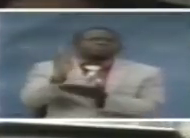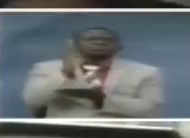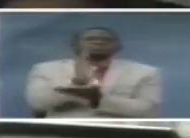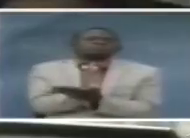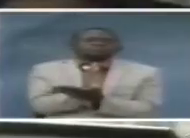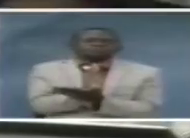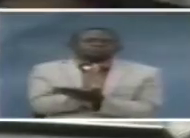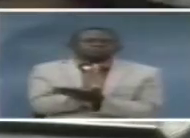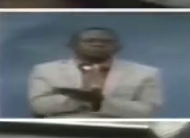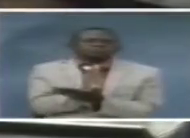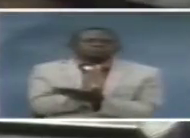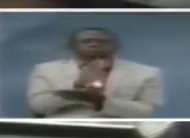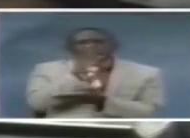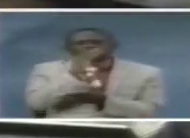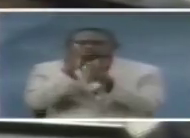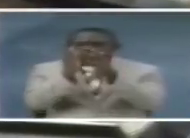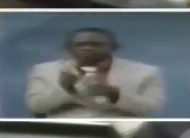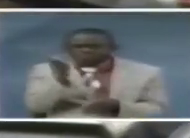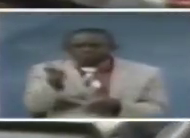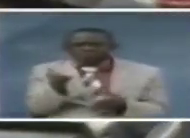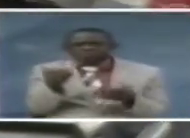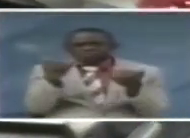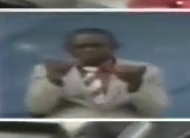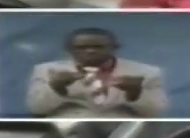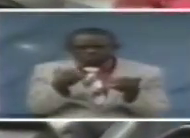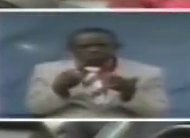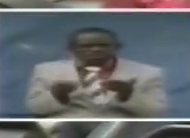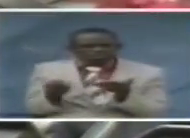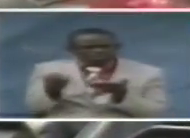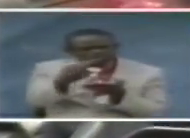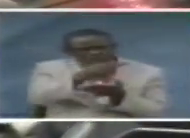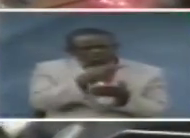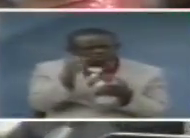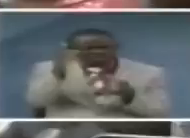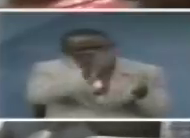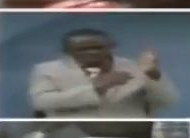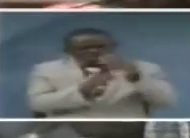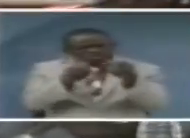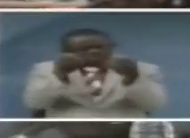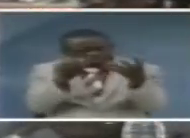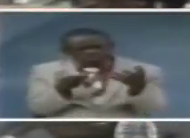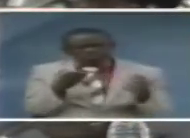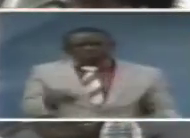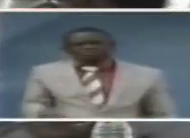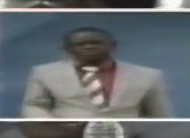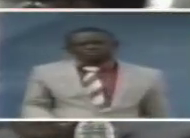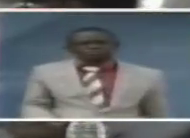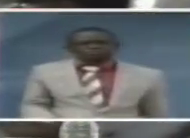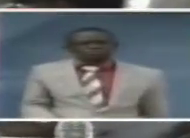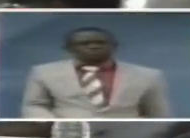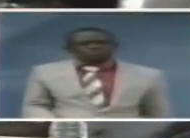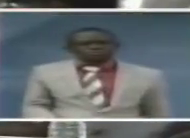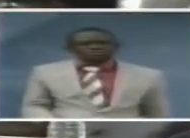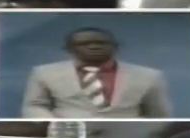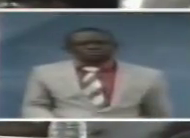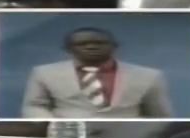of 4.9 billion. Mr. Speaker, revenue estimates